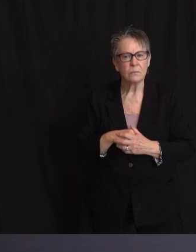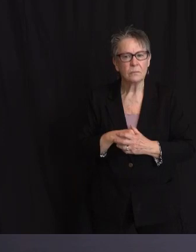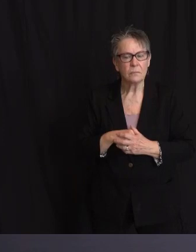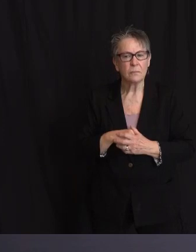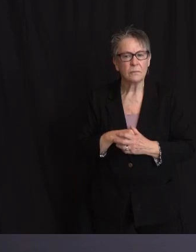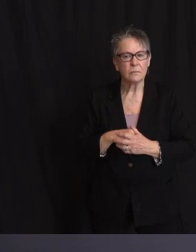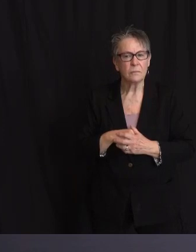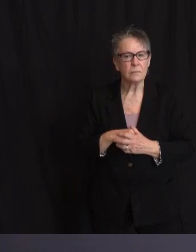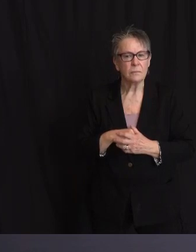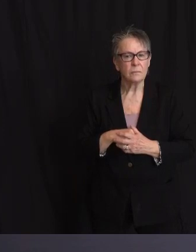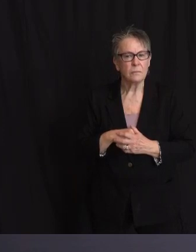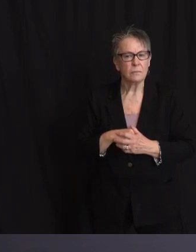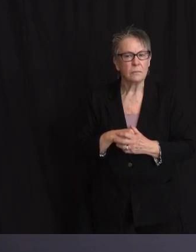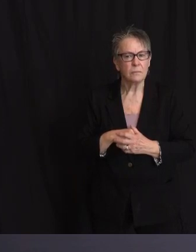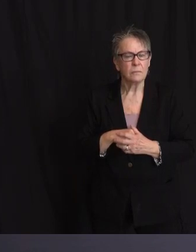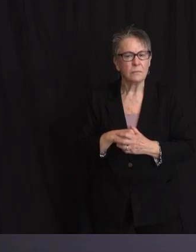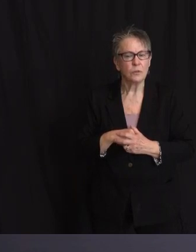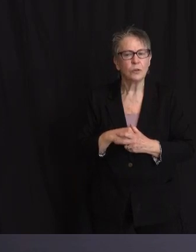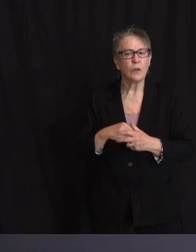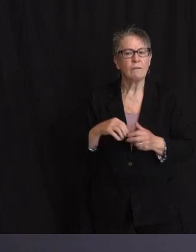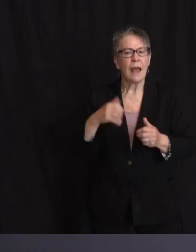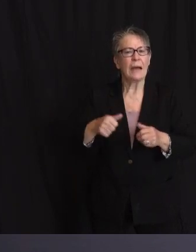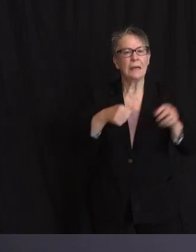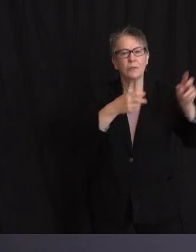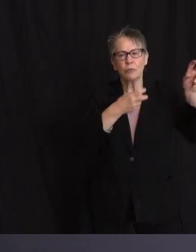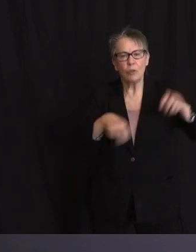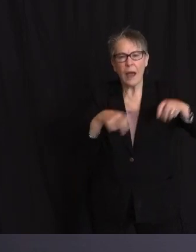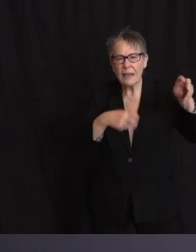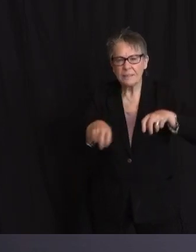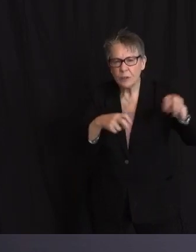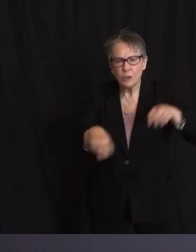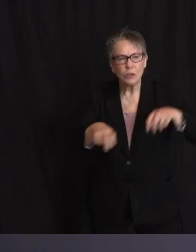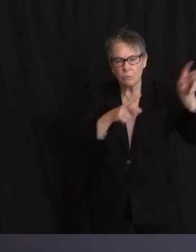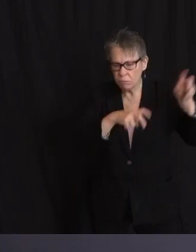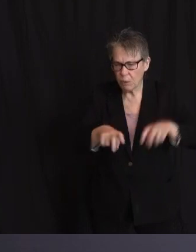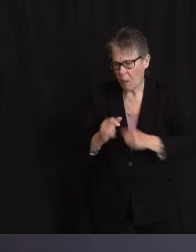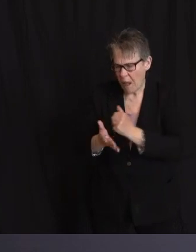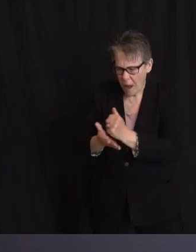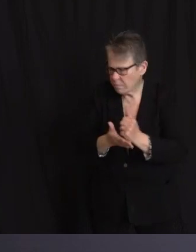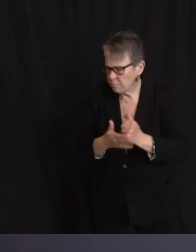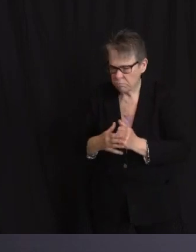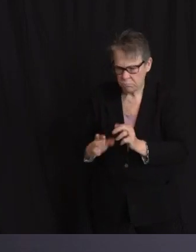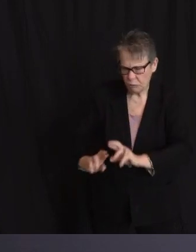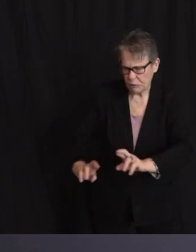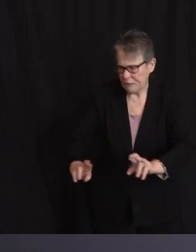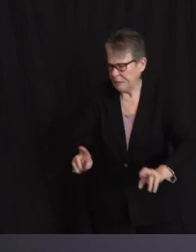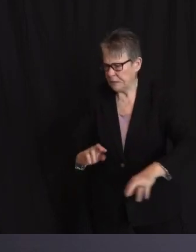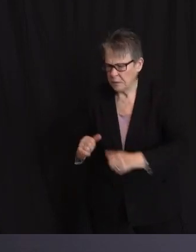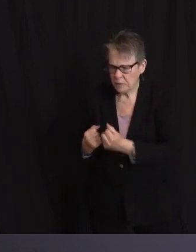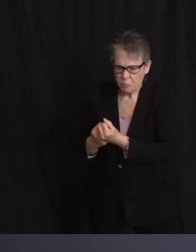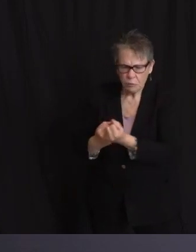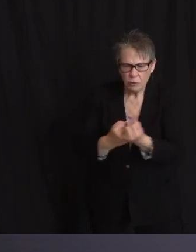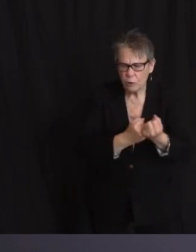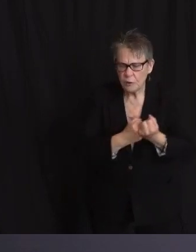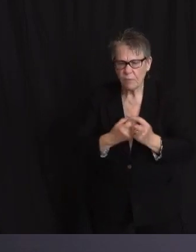it's they're kind of splitting their duties and supporting us and being flexible, which is greatly appreciated. That's all I got,